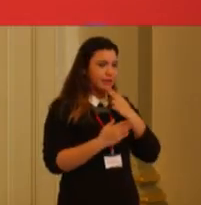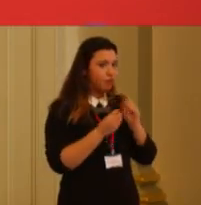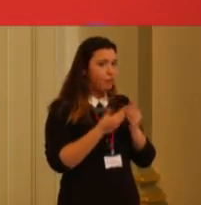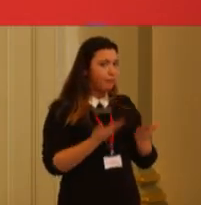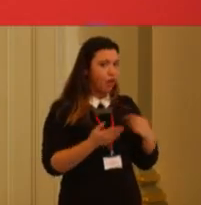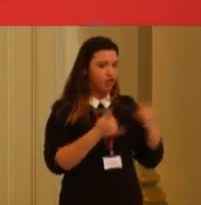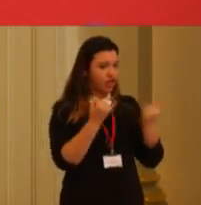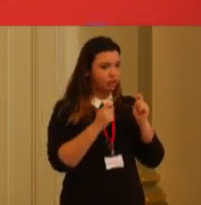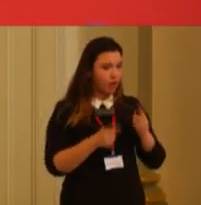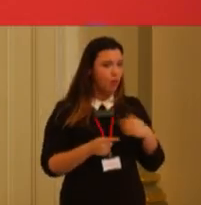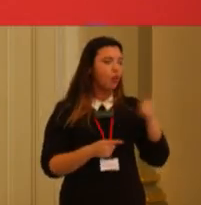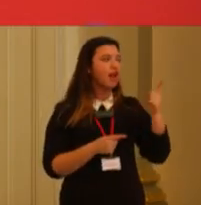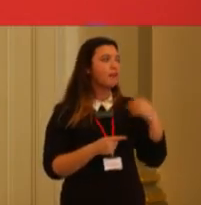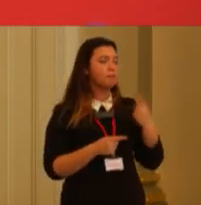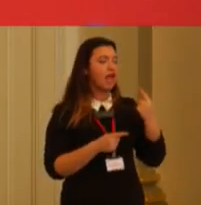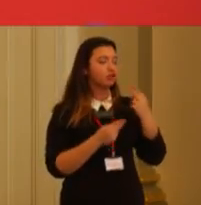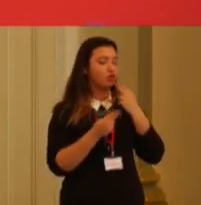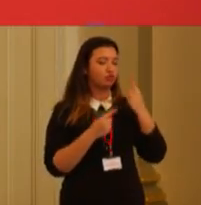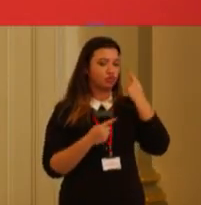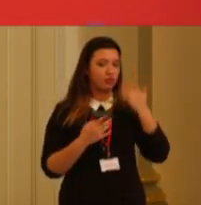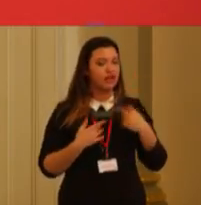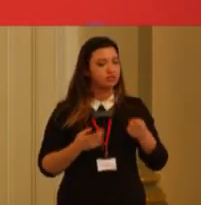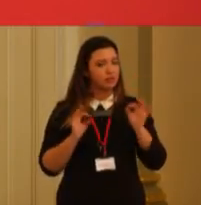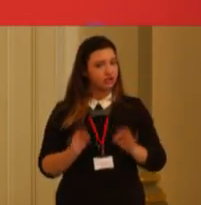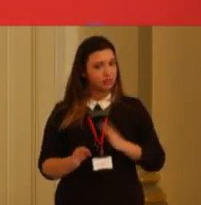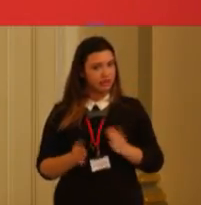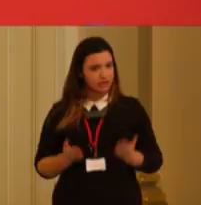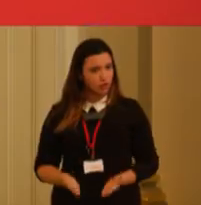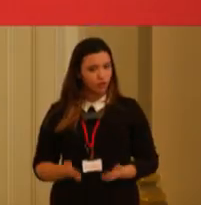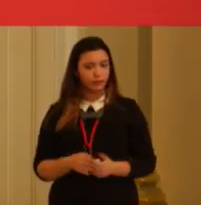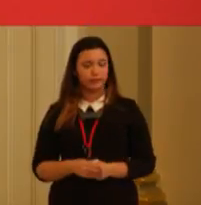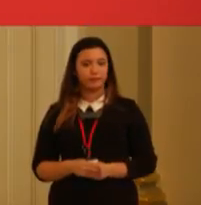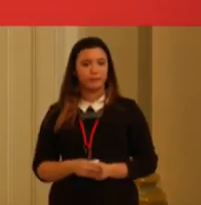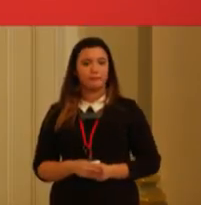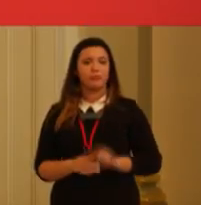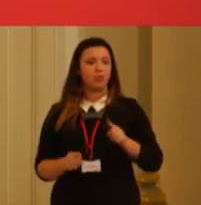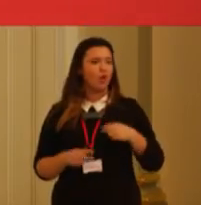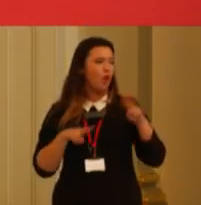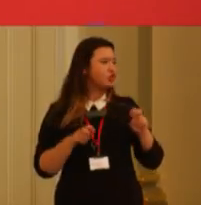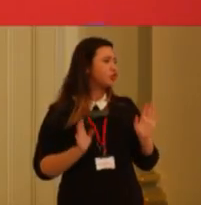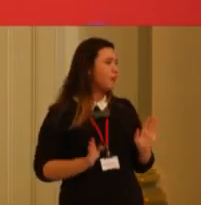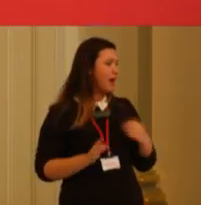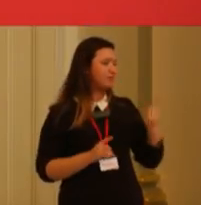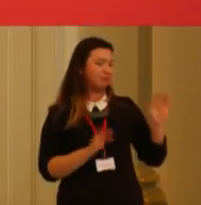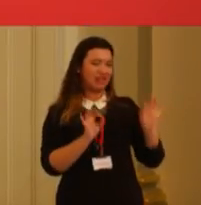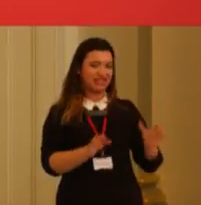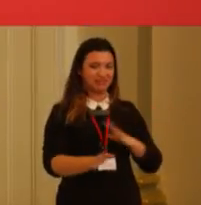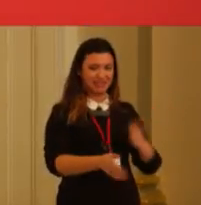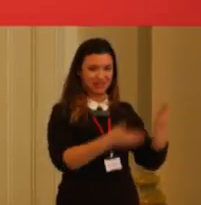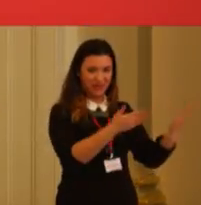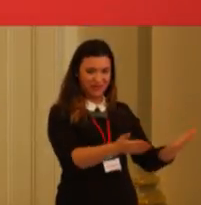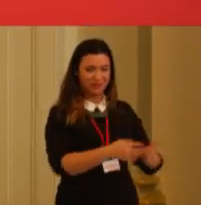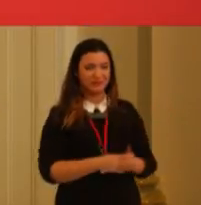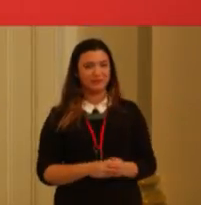problems related to the society are being discussed on her blog. So let me start with you, Mr. Doğan. Even though we